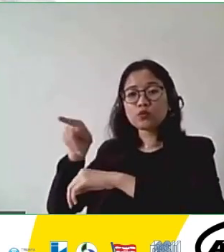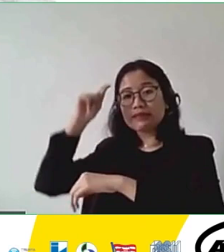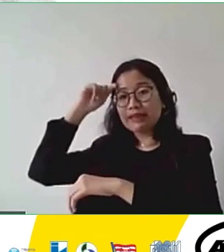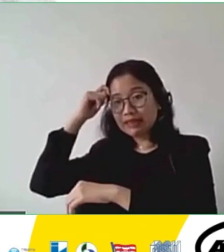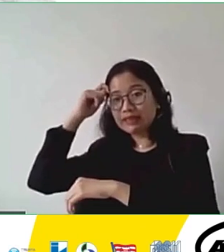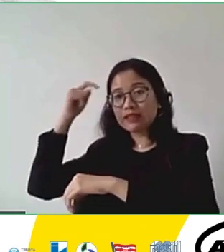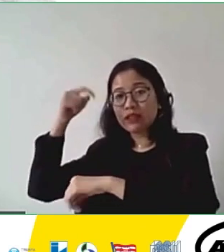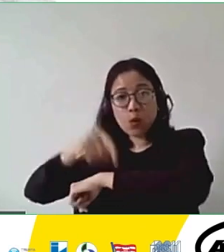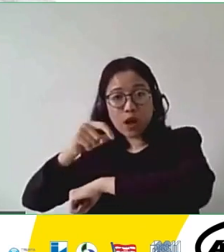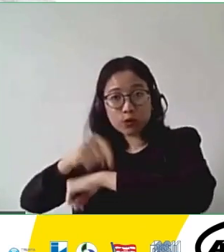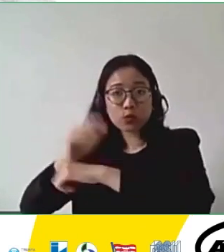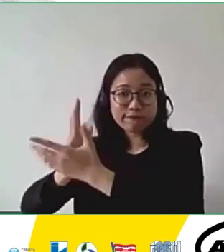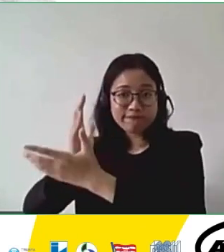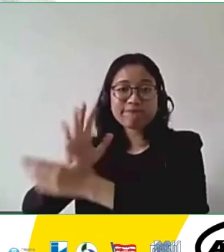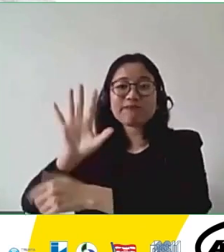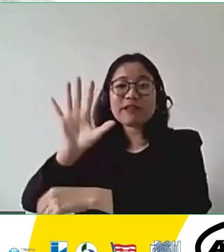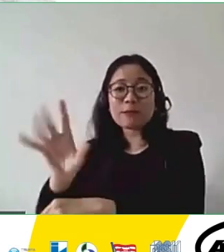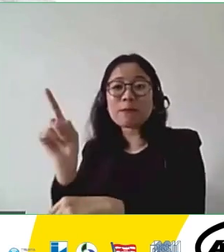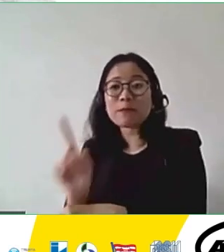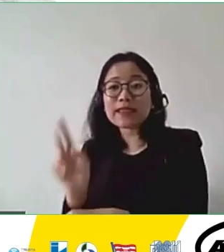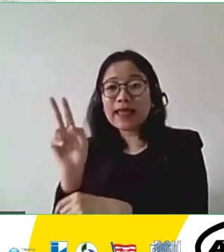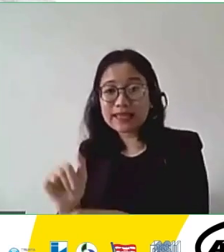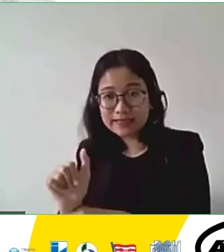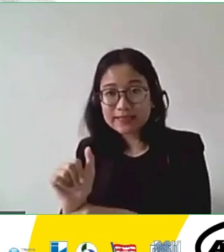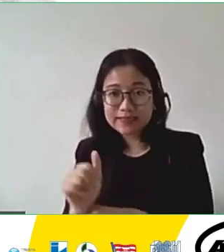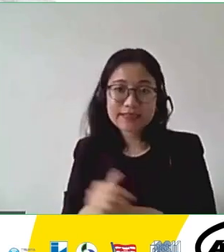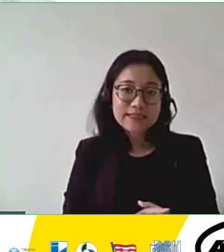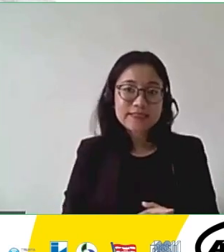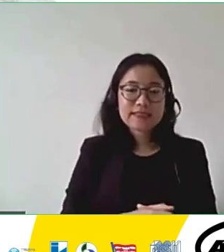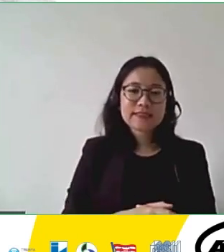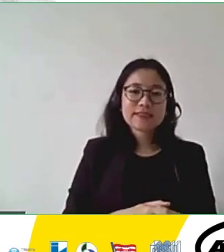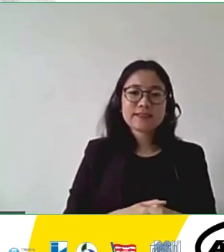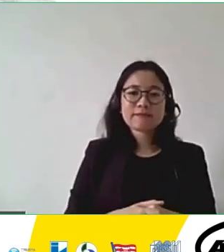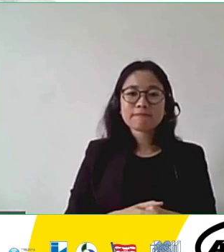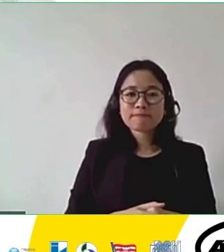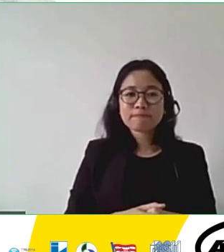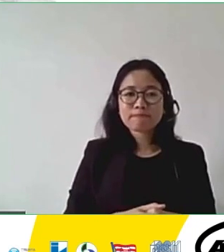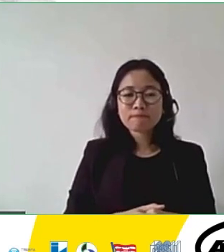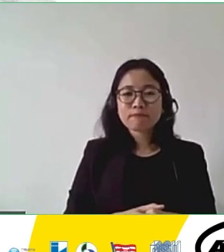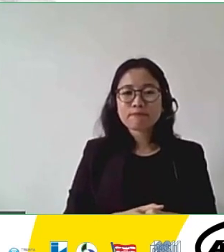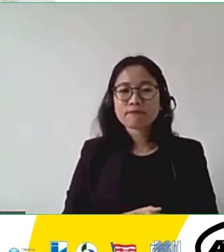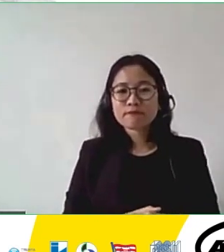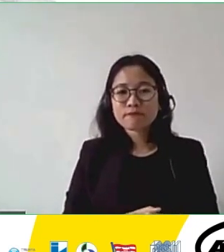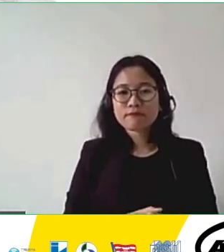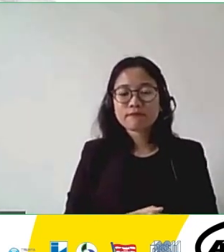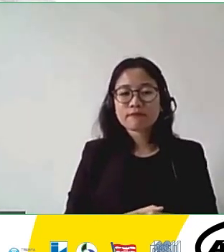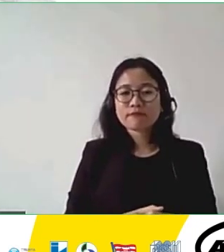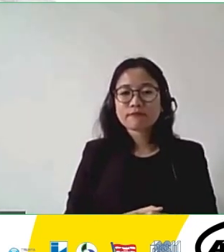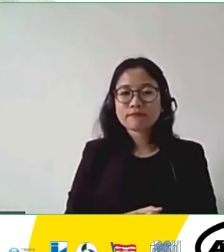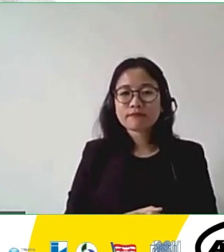remaining for 5 minutes. 5 minutes, okay, it's enough. Yeah. Okay. Speedy my slide.